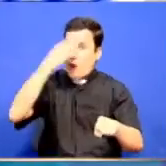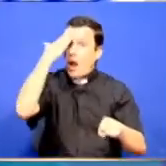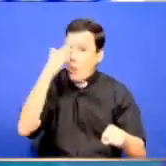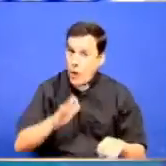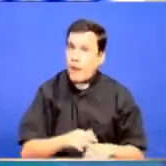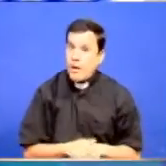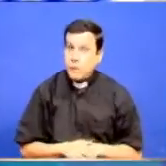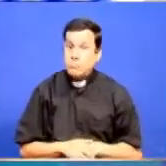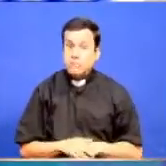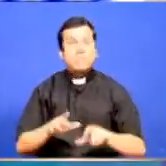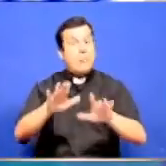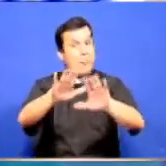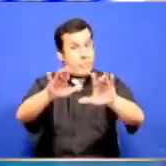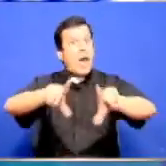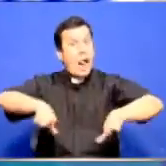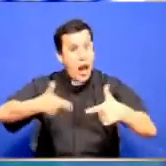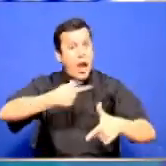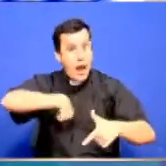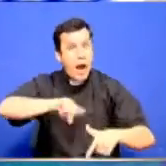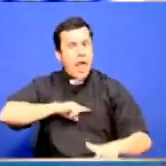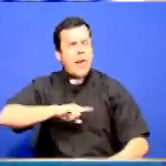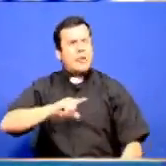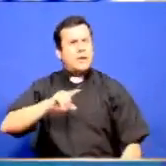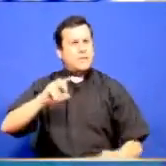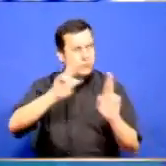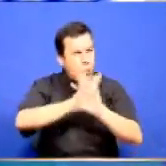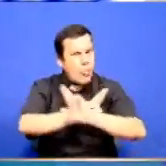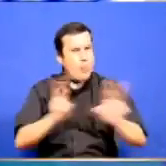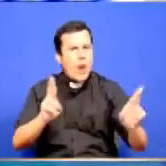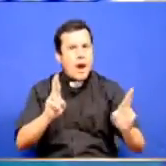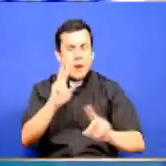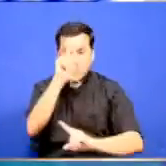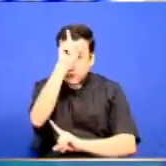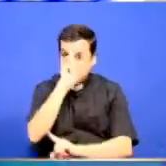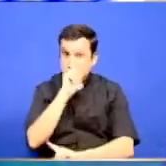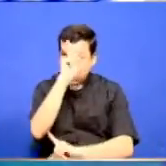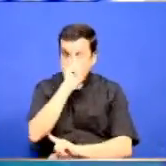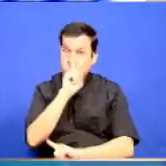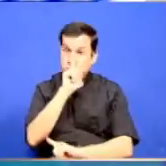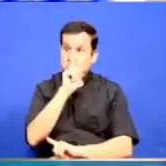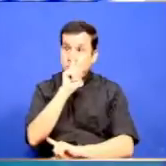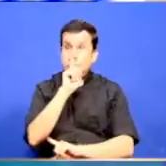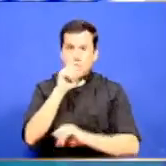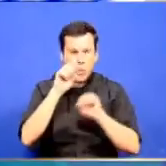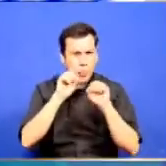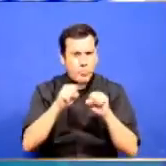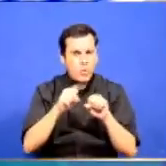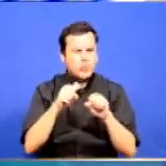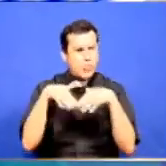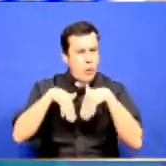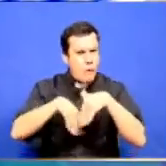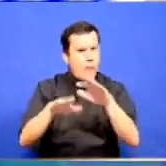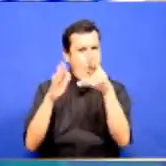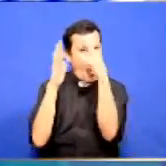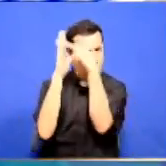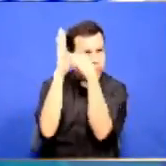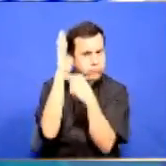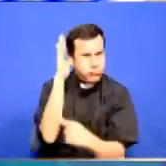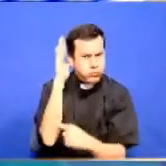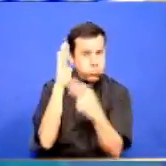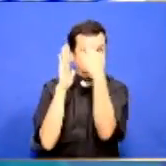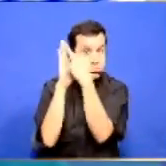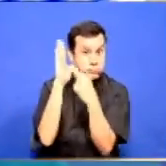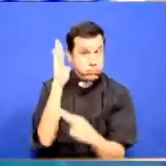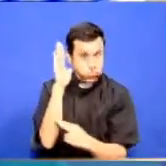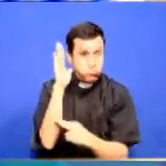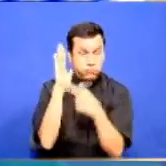and committed to observe the basic COVID-19 preventive measures and the